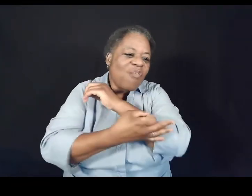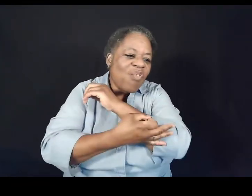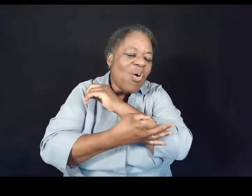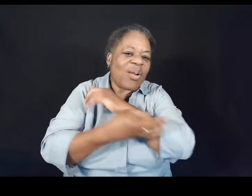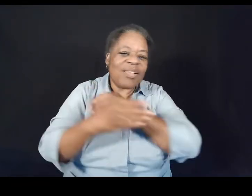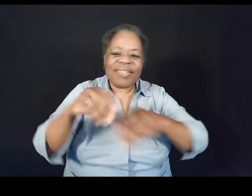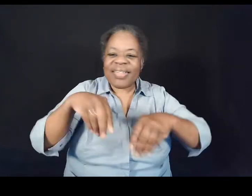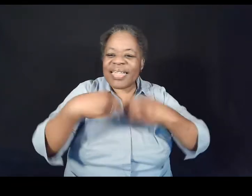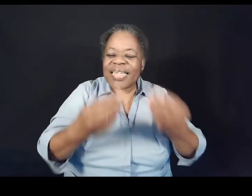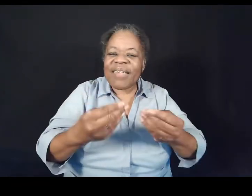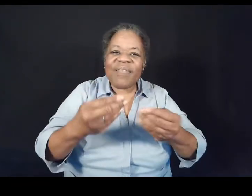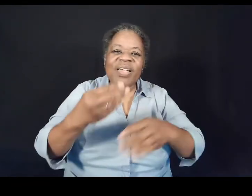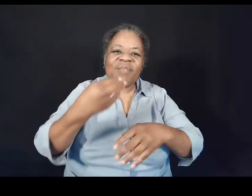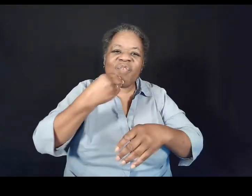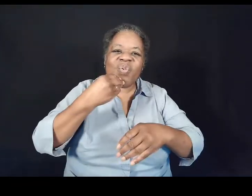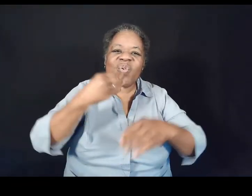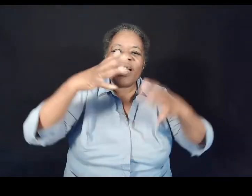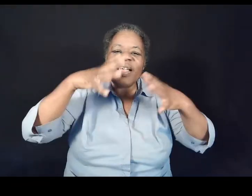clothing."